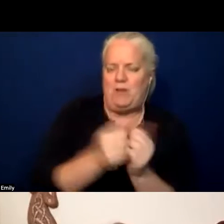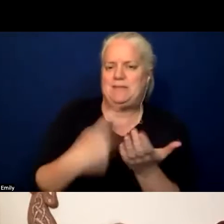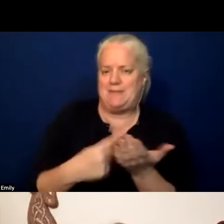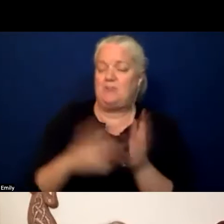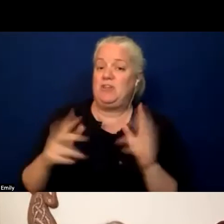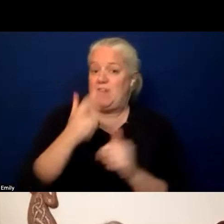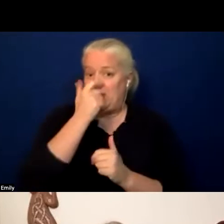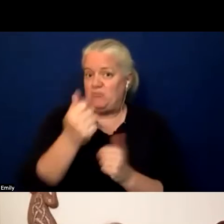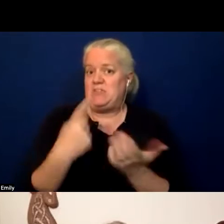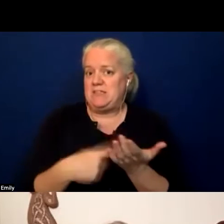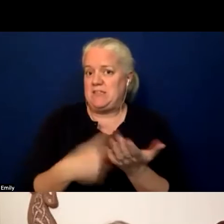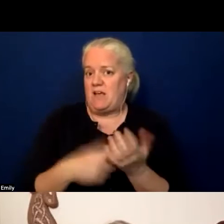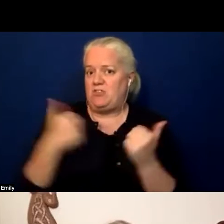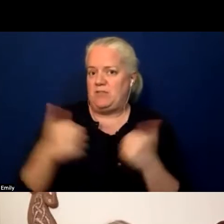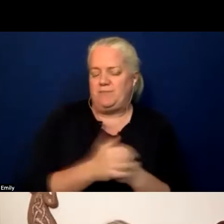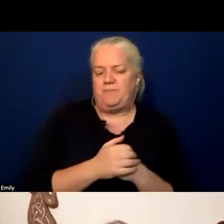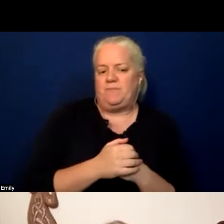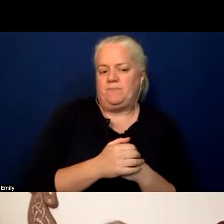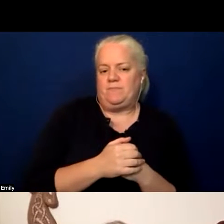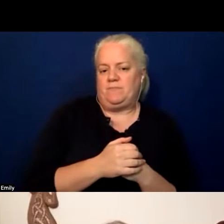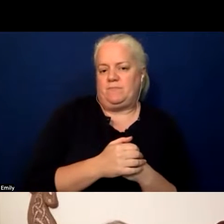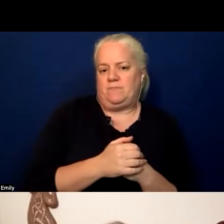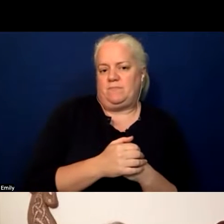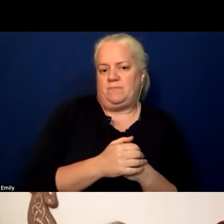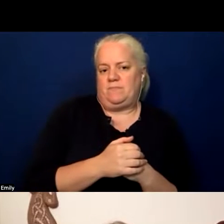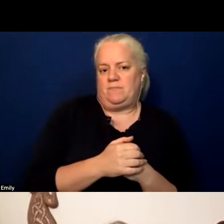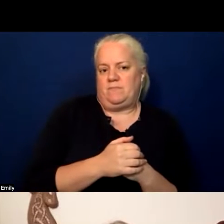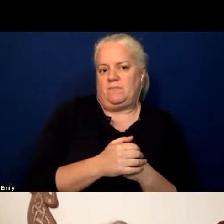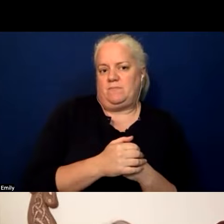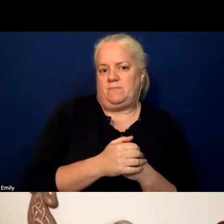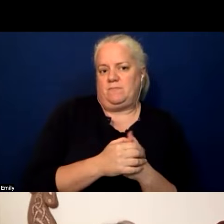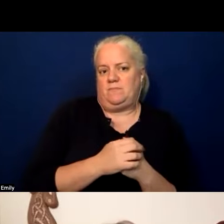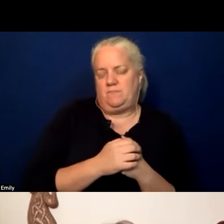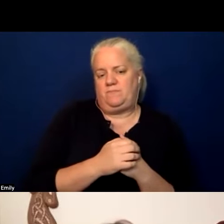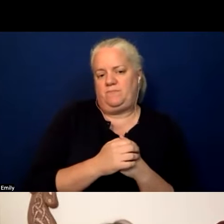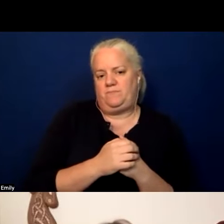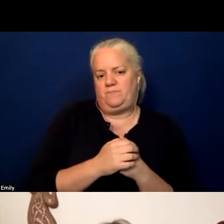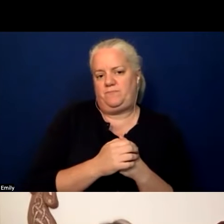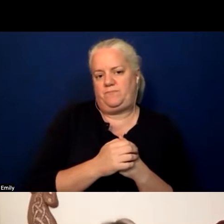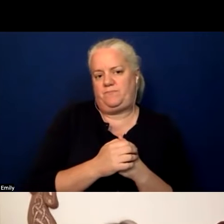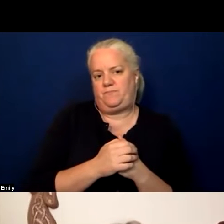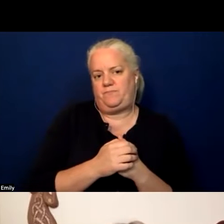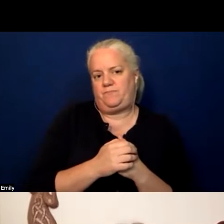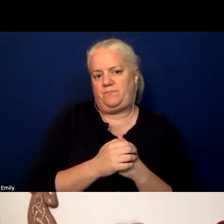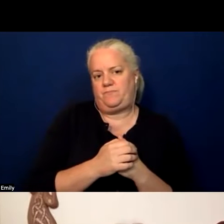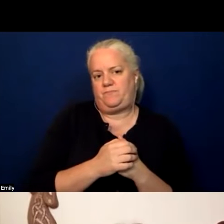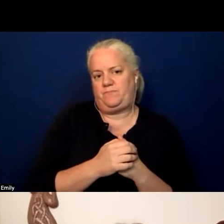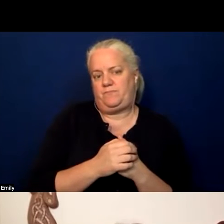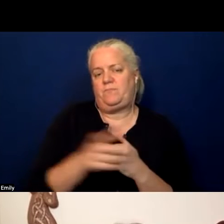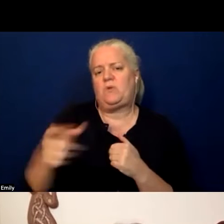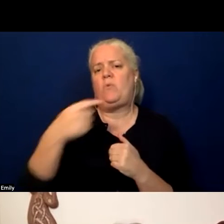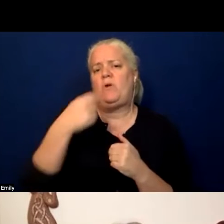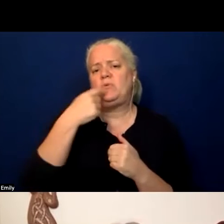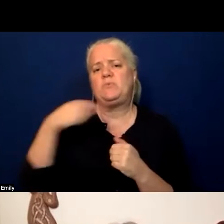interesting. So Michael and Professor Bratspies and Amara, you've talked about how this right is something we hold, right? This